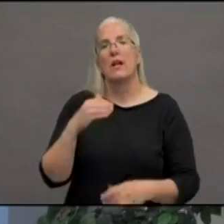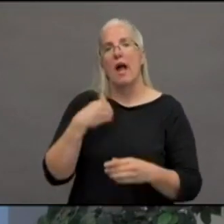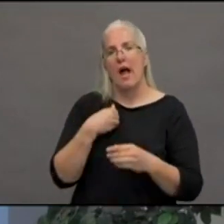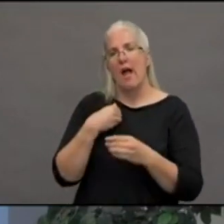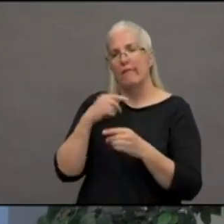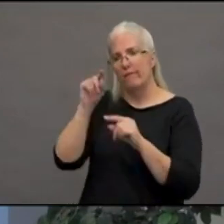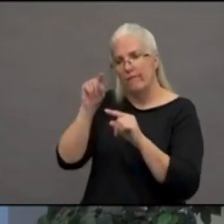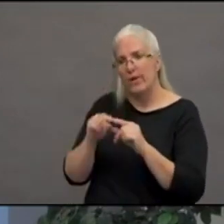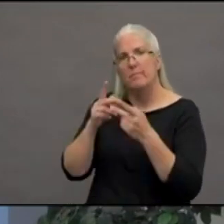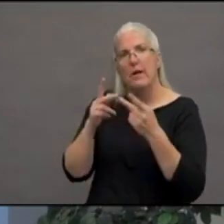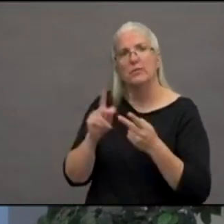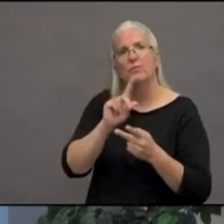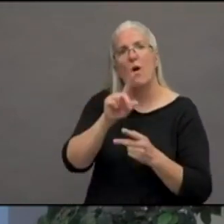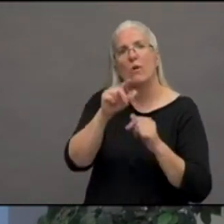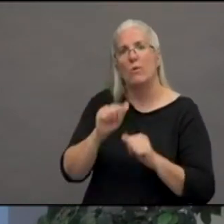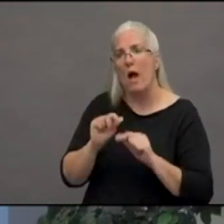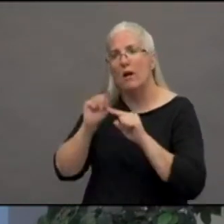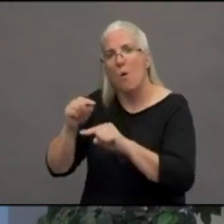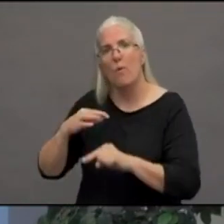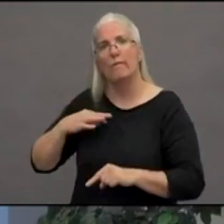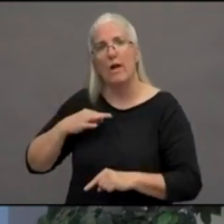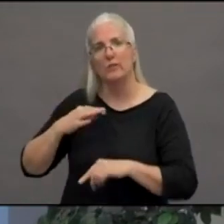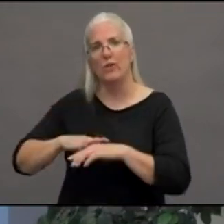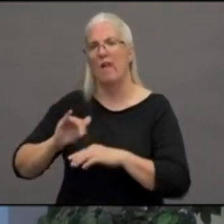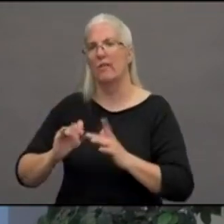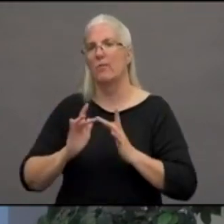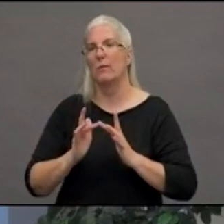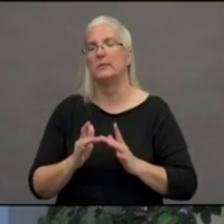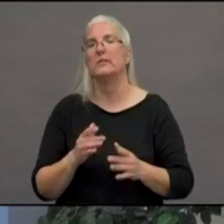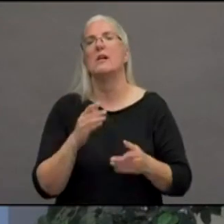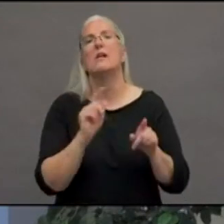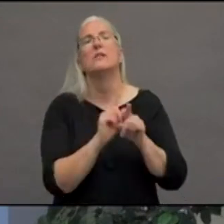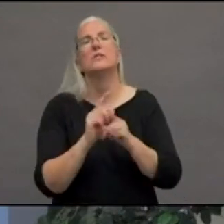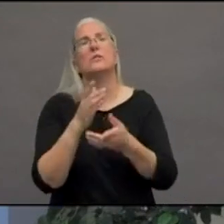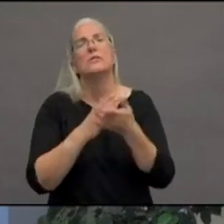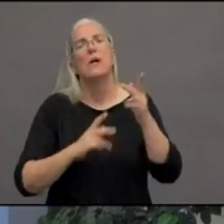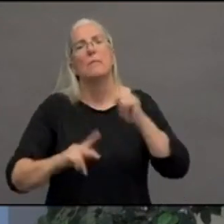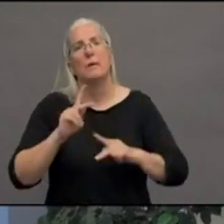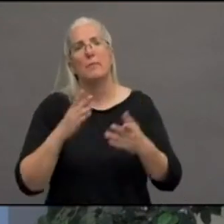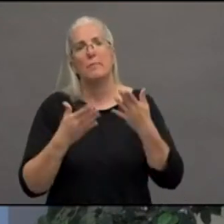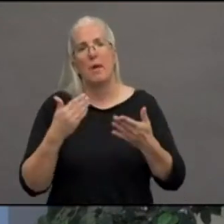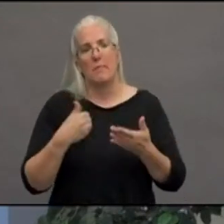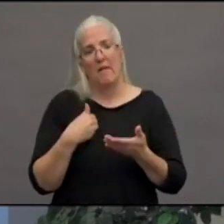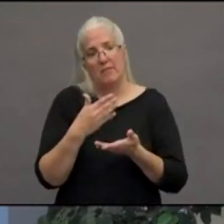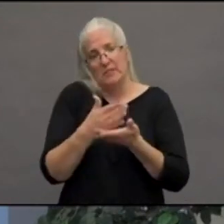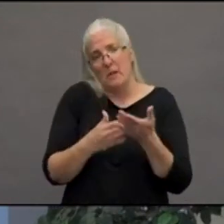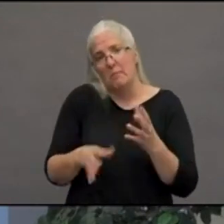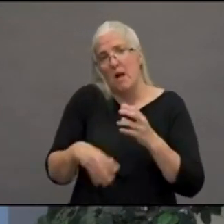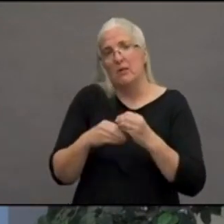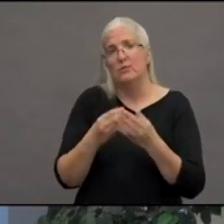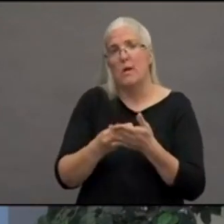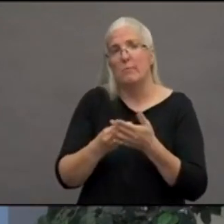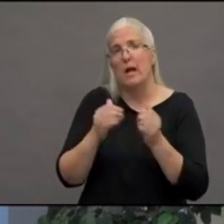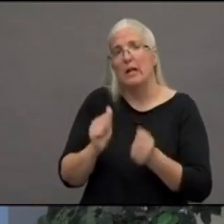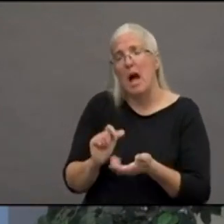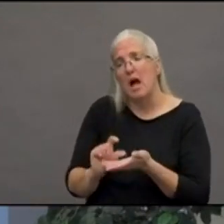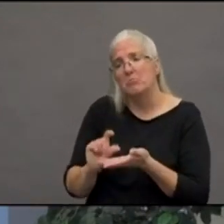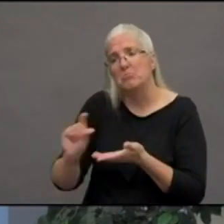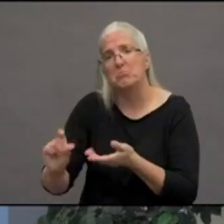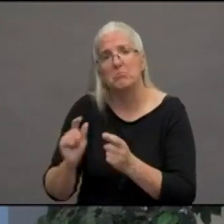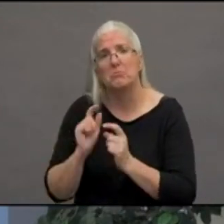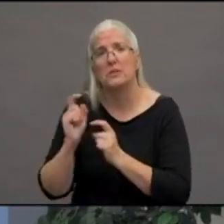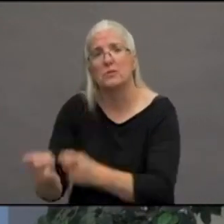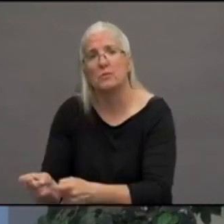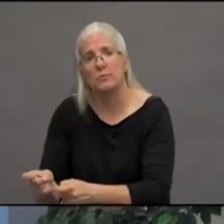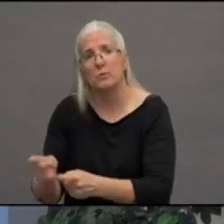resource. There are some folks that actually may have some extra dollars in their pockets and really want to contribute to the